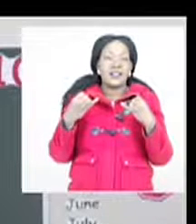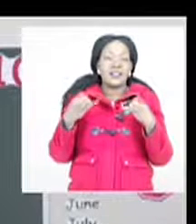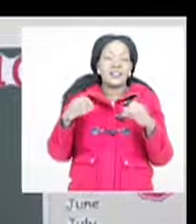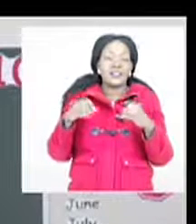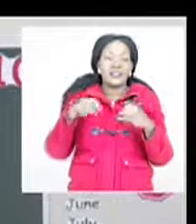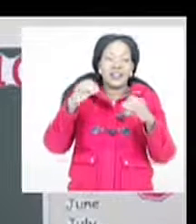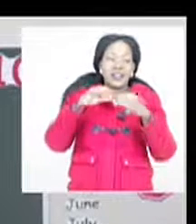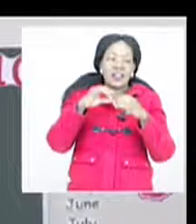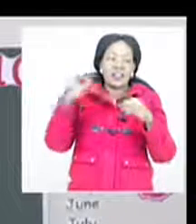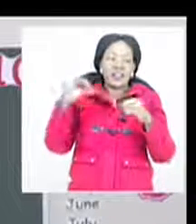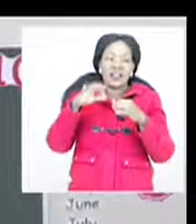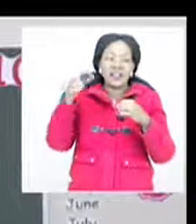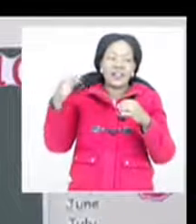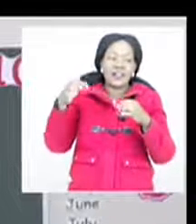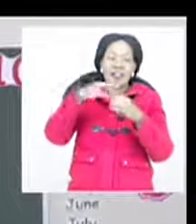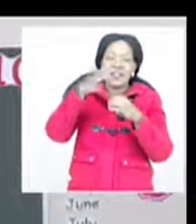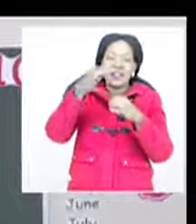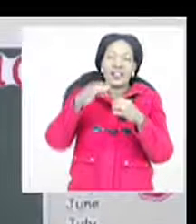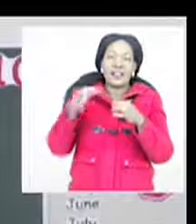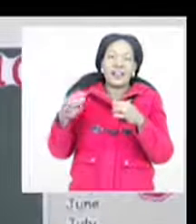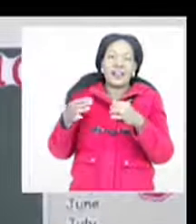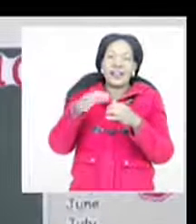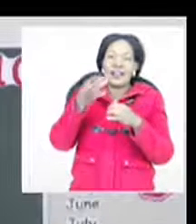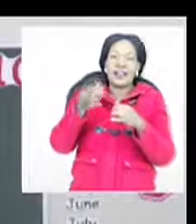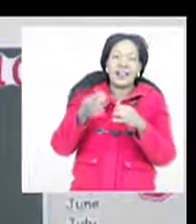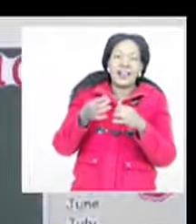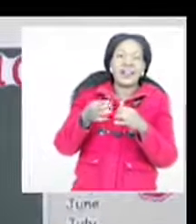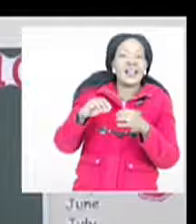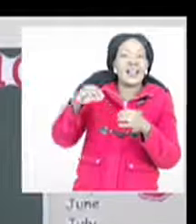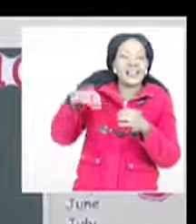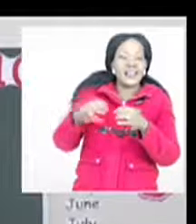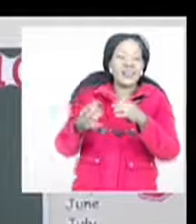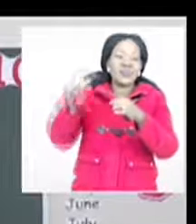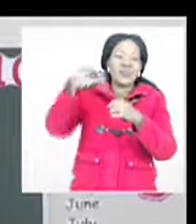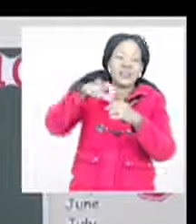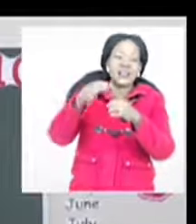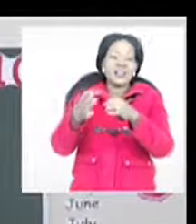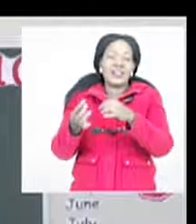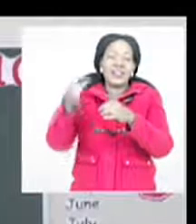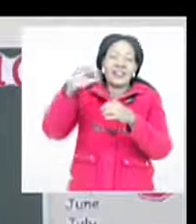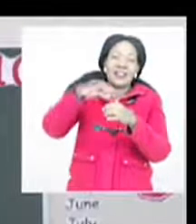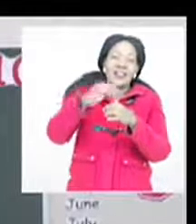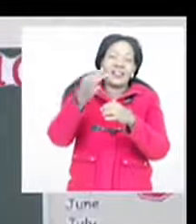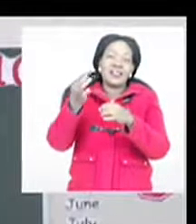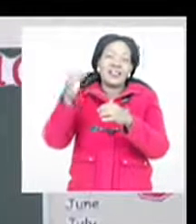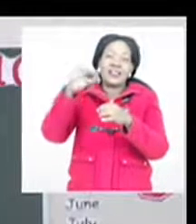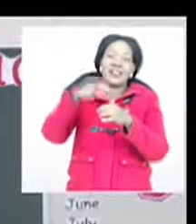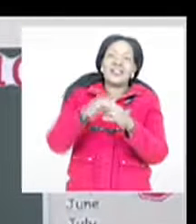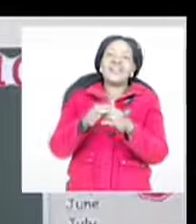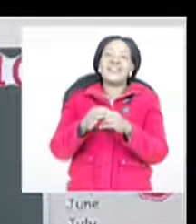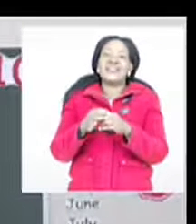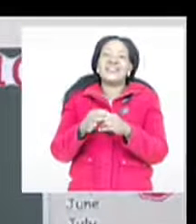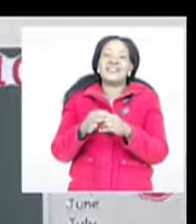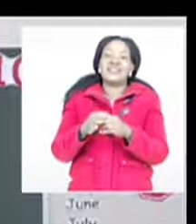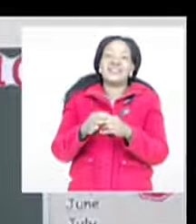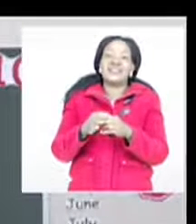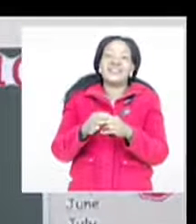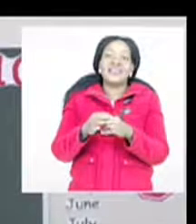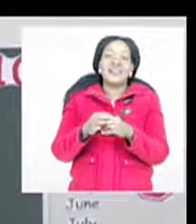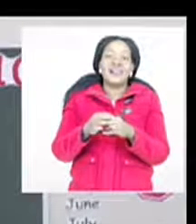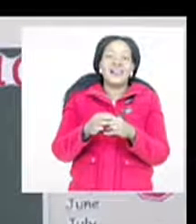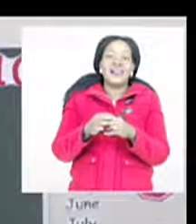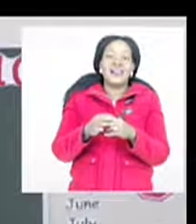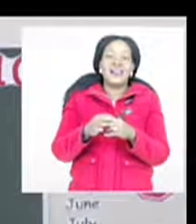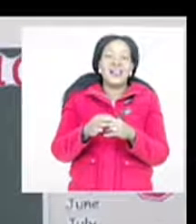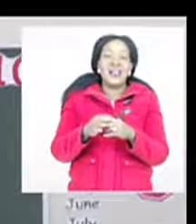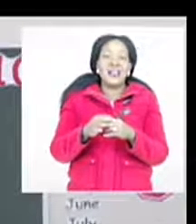And you can yarn it through, making your own little pattern with